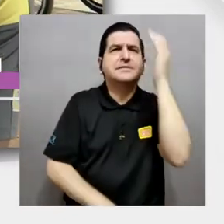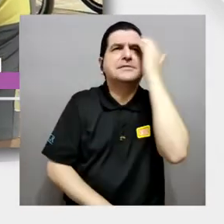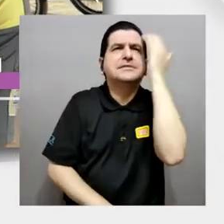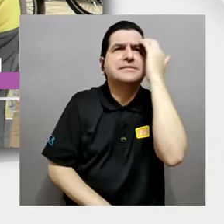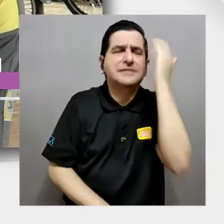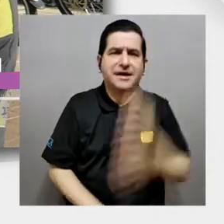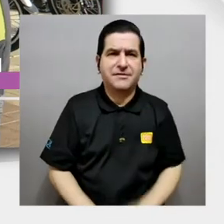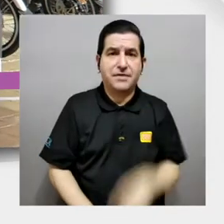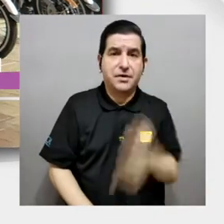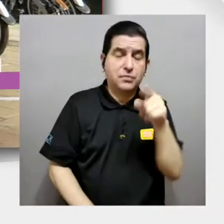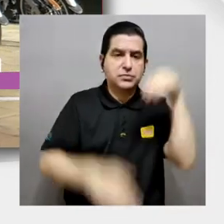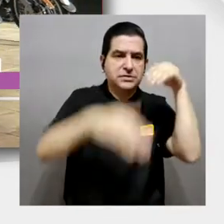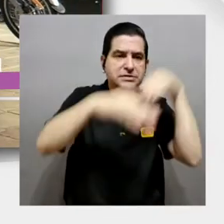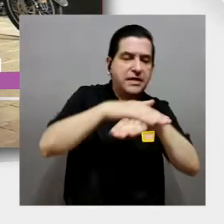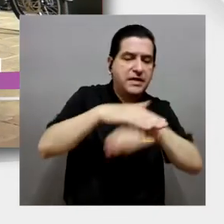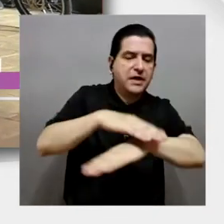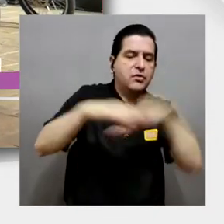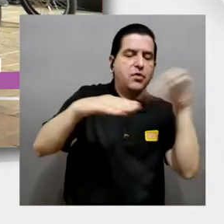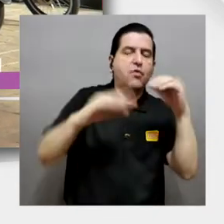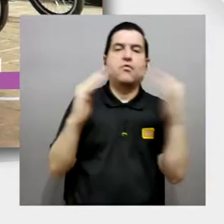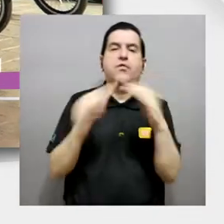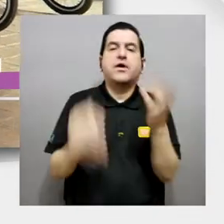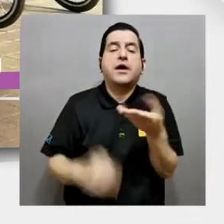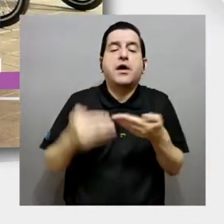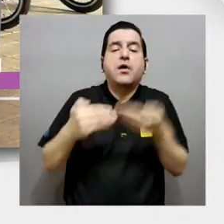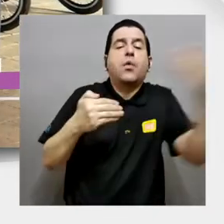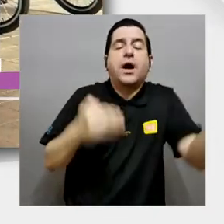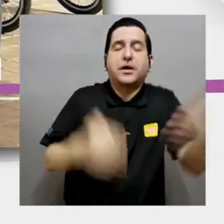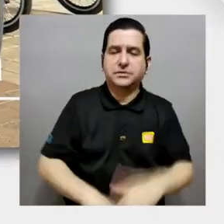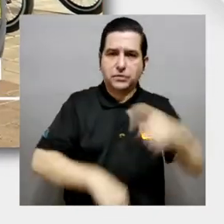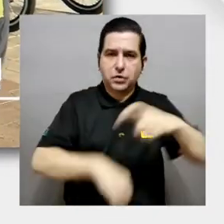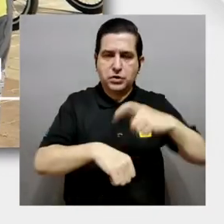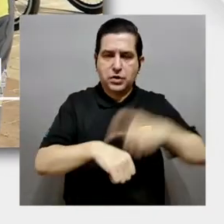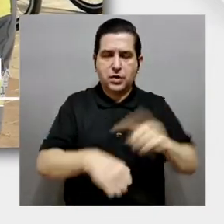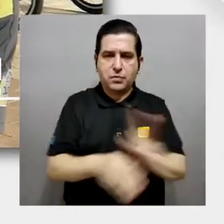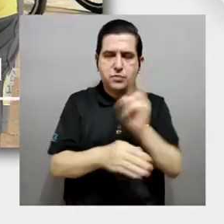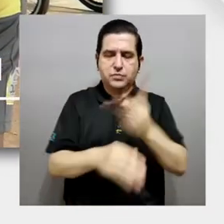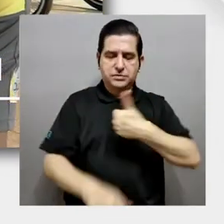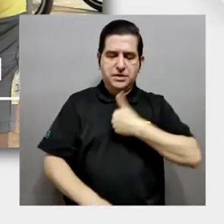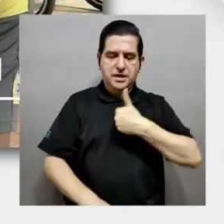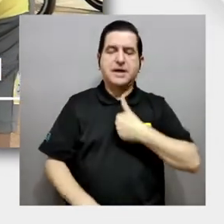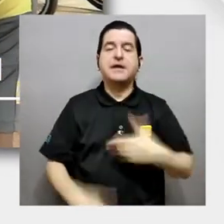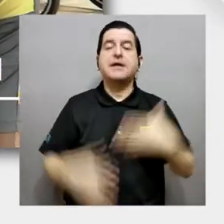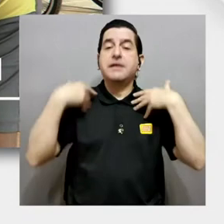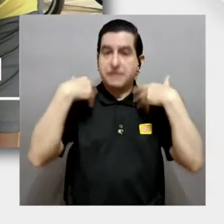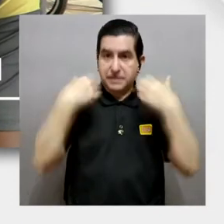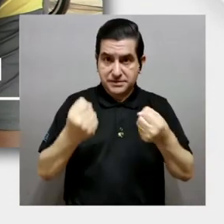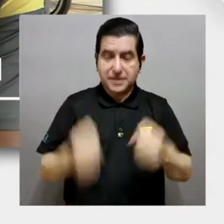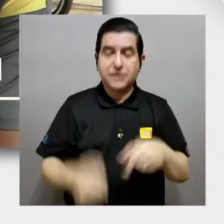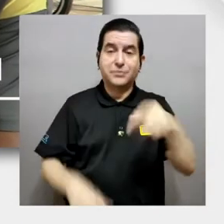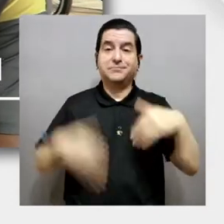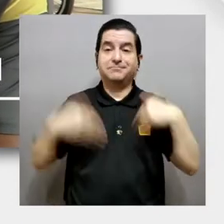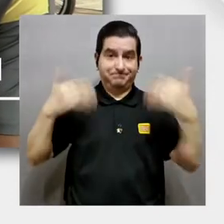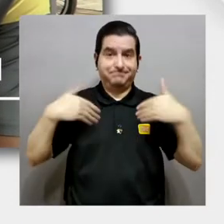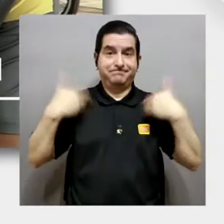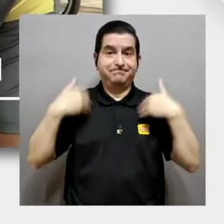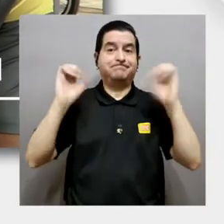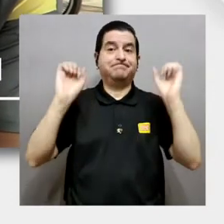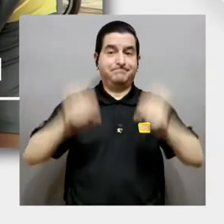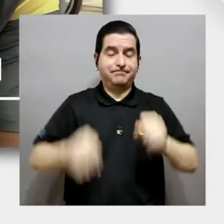to spend indoors and when to spend outdoors, and when you need to spend on your time on yourself, as in your